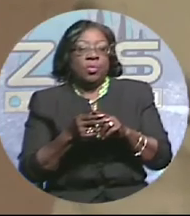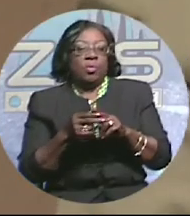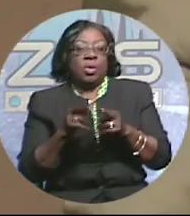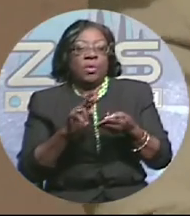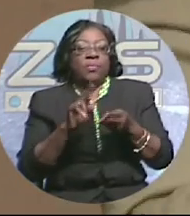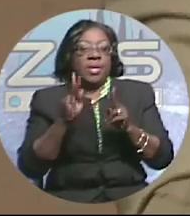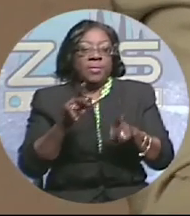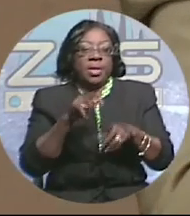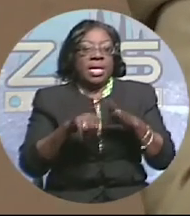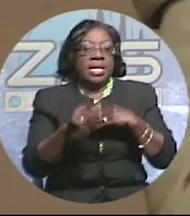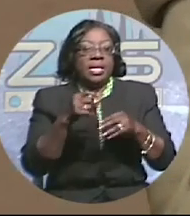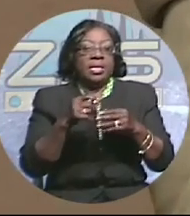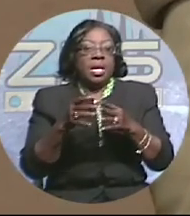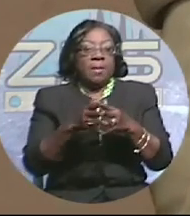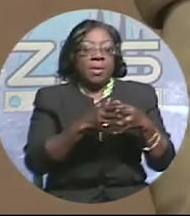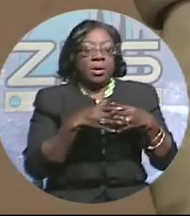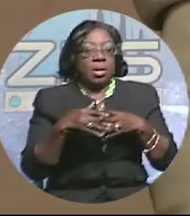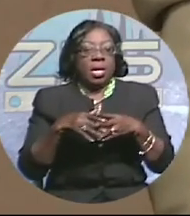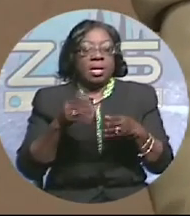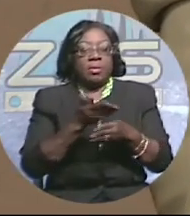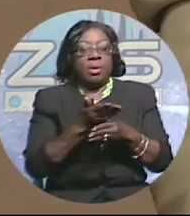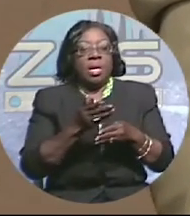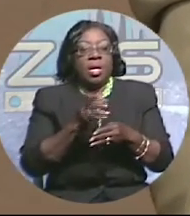Unit and